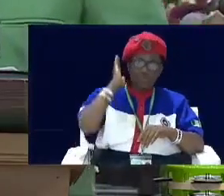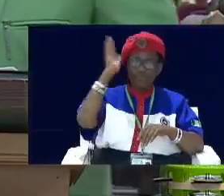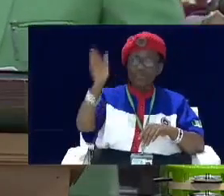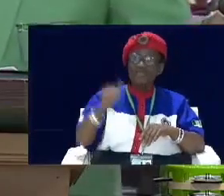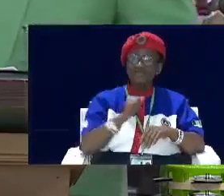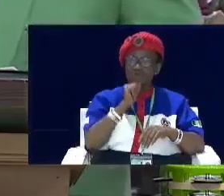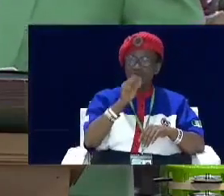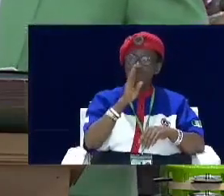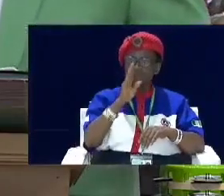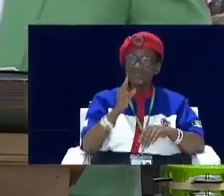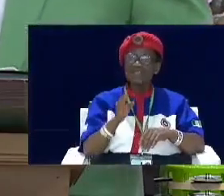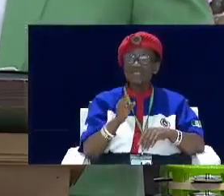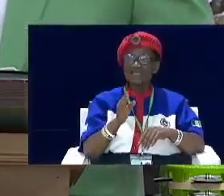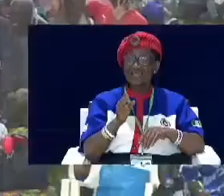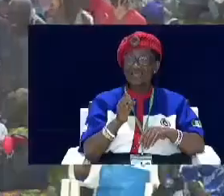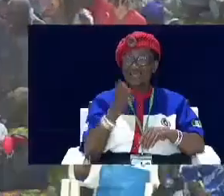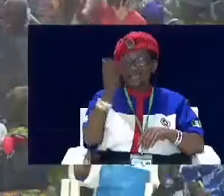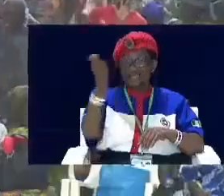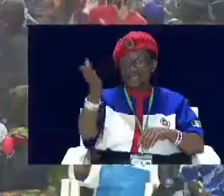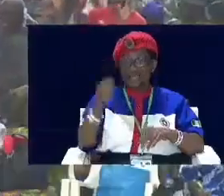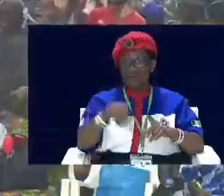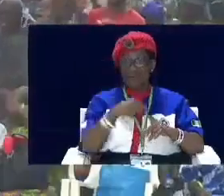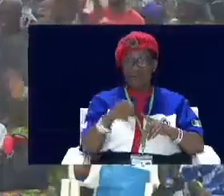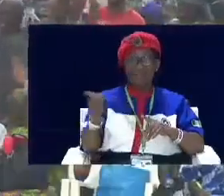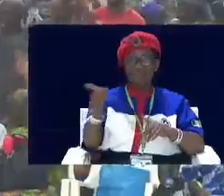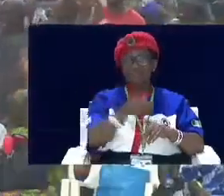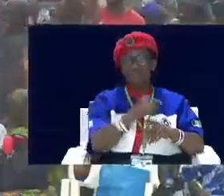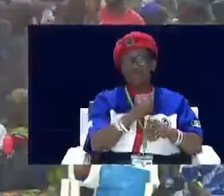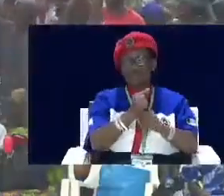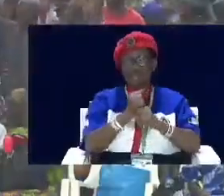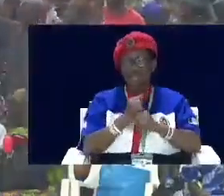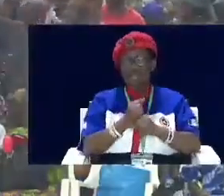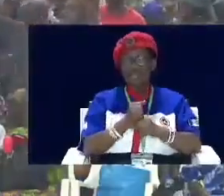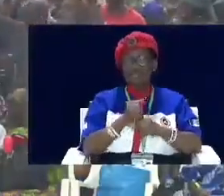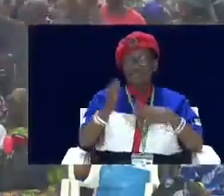get back home. Won ni sinbe nigba ti ma ba fi pada dele.